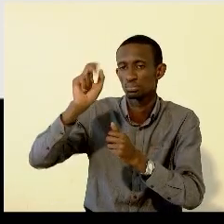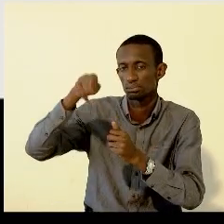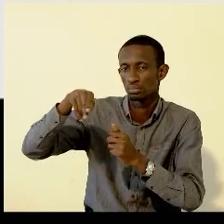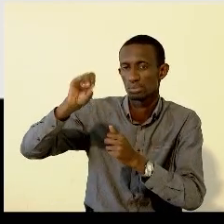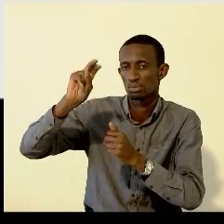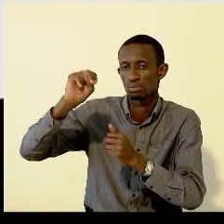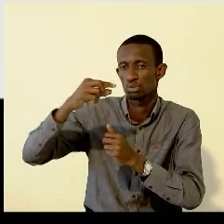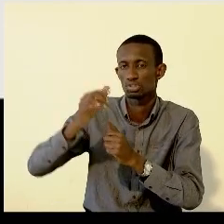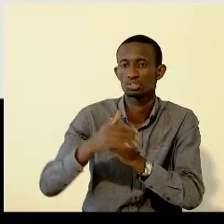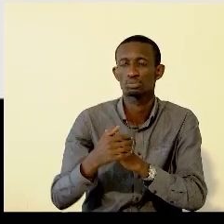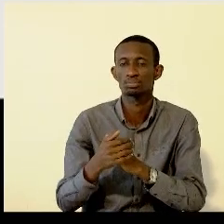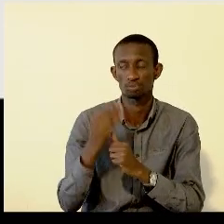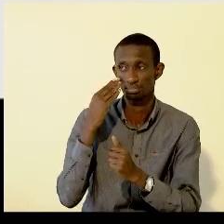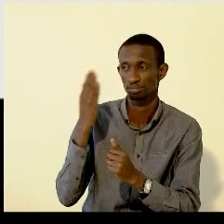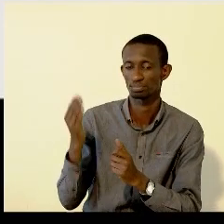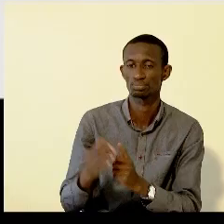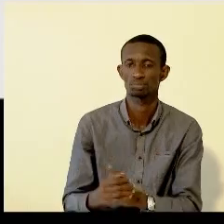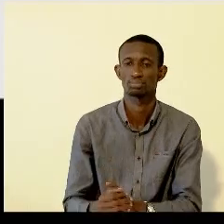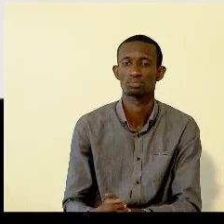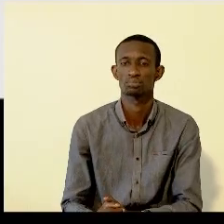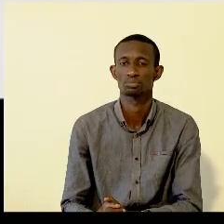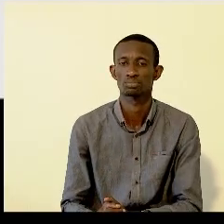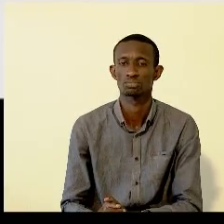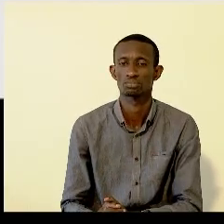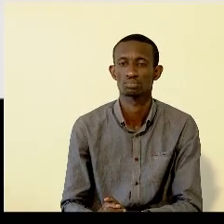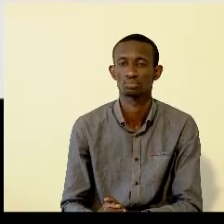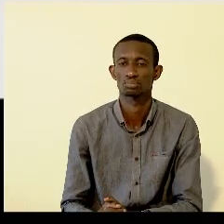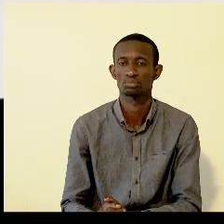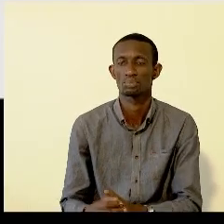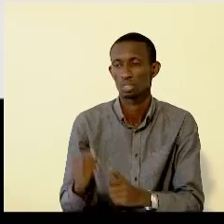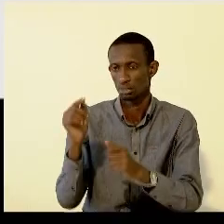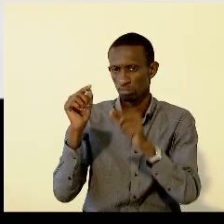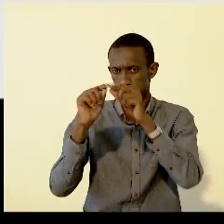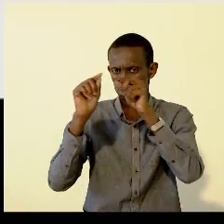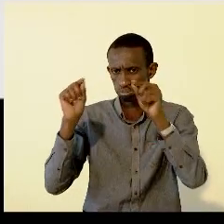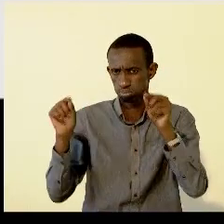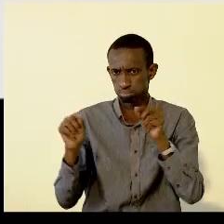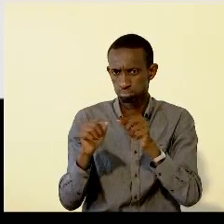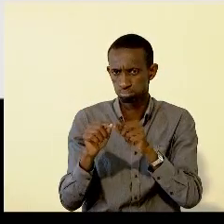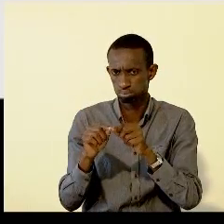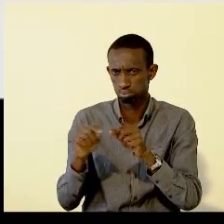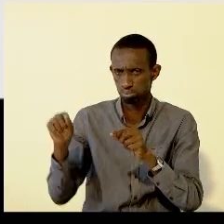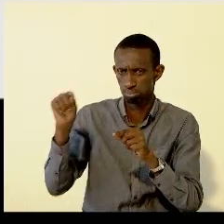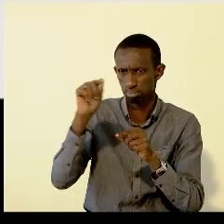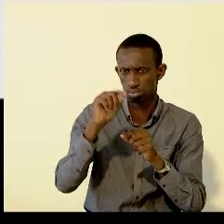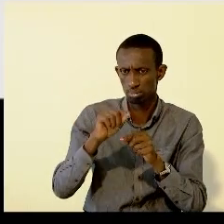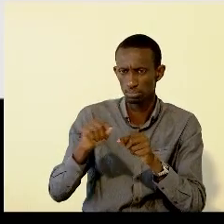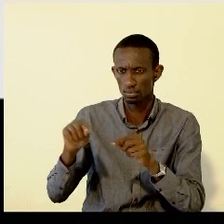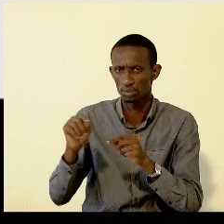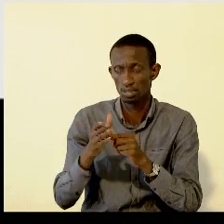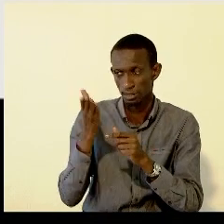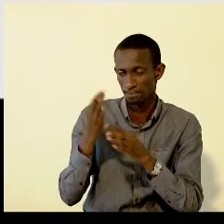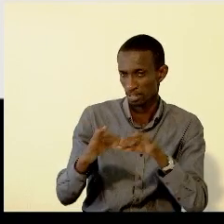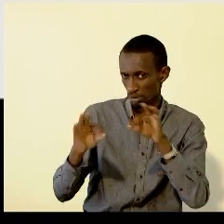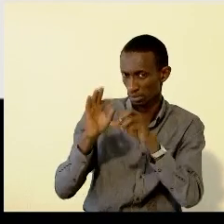mesophyll cells, as you can see, they are spherical shaped, and this is very important